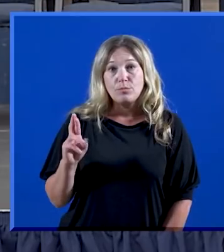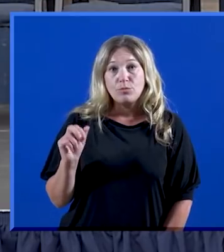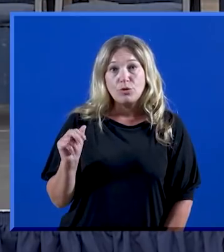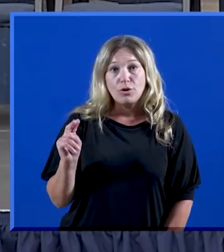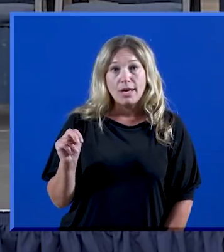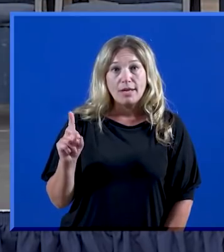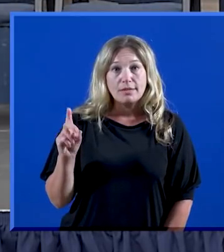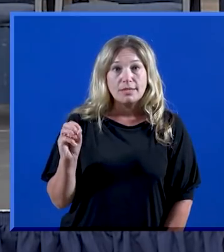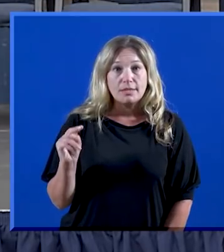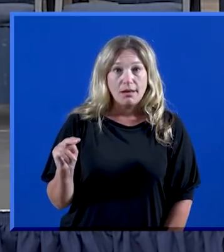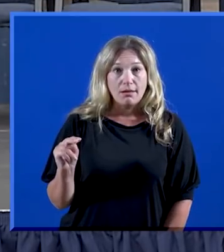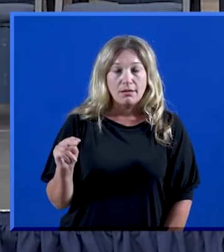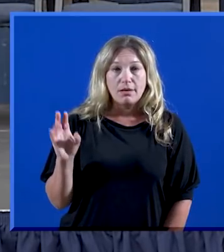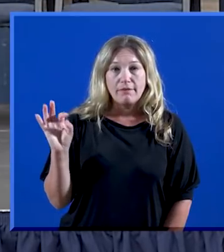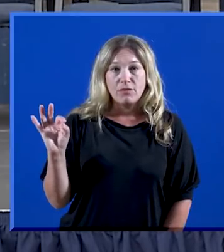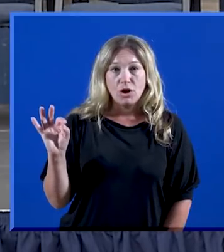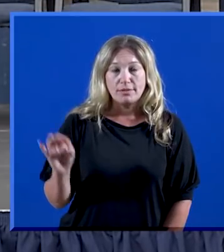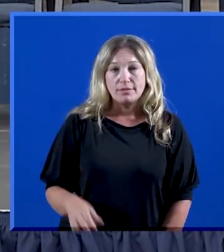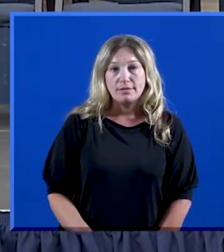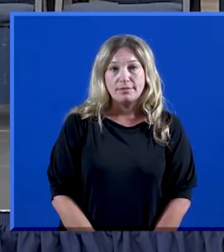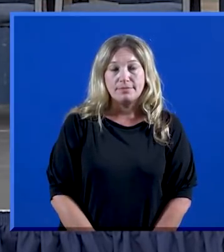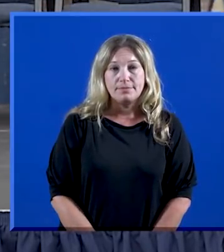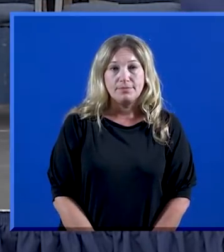Brandon Frost.